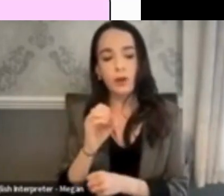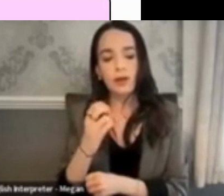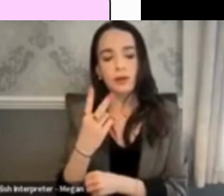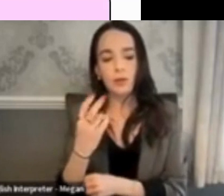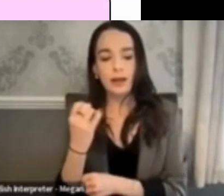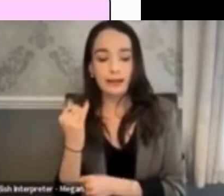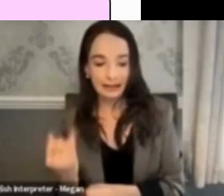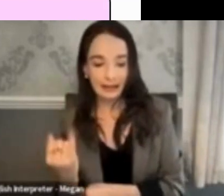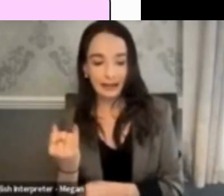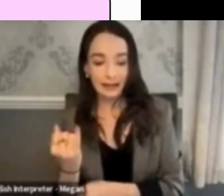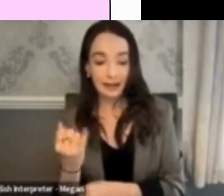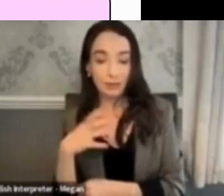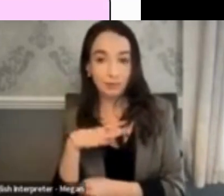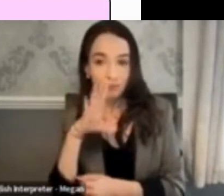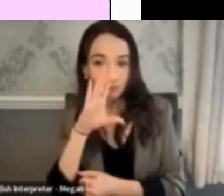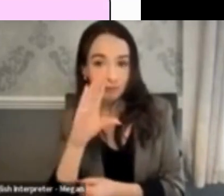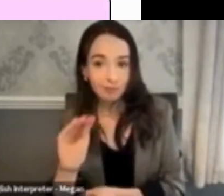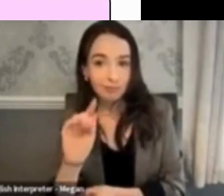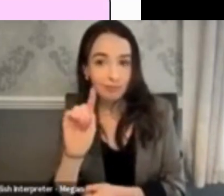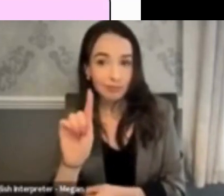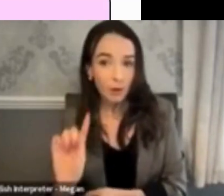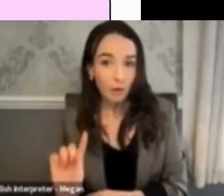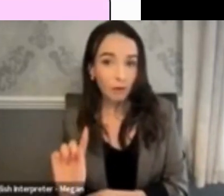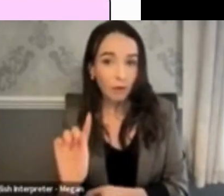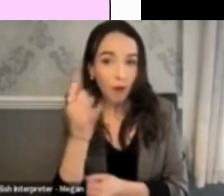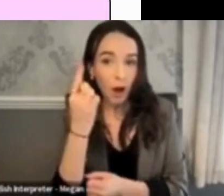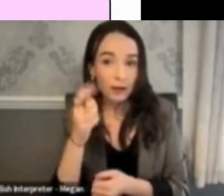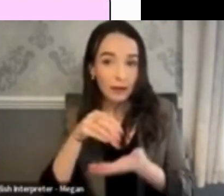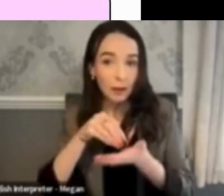anytime up until the 3rd of January 2025.